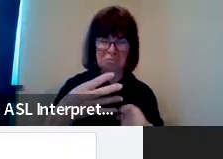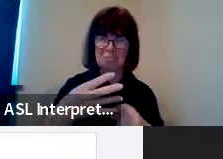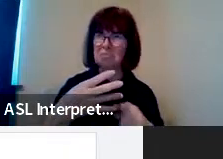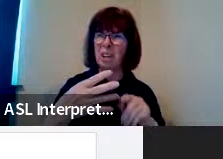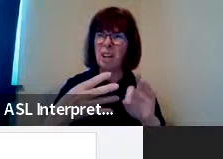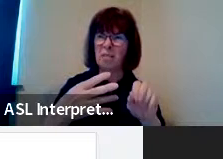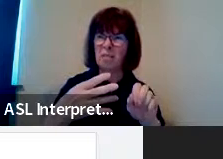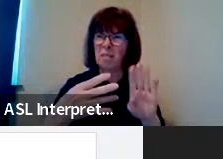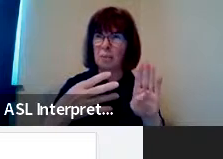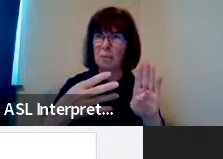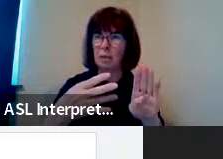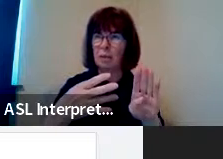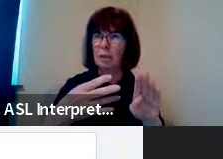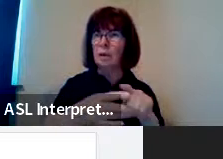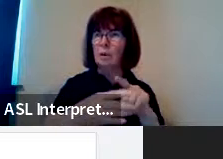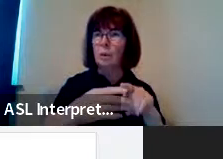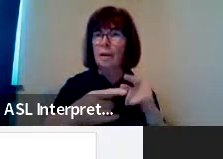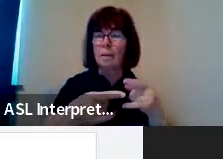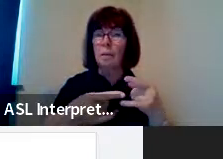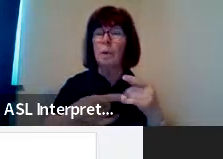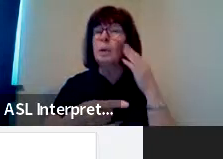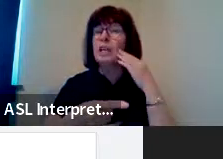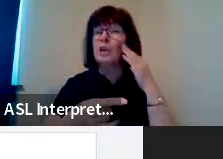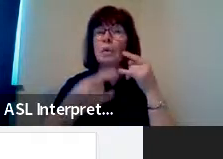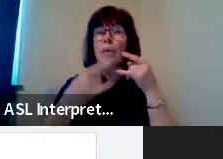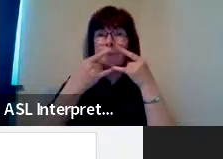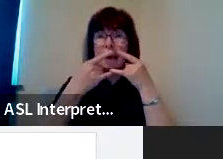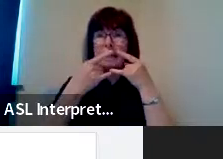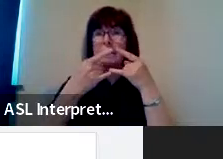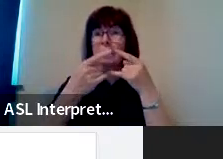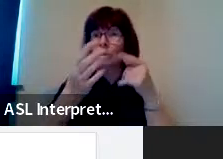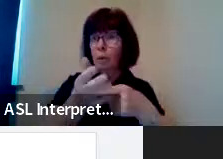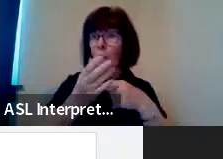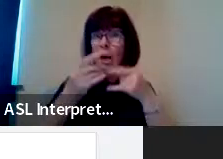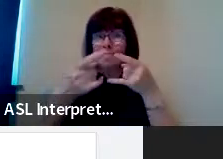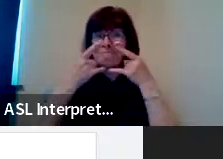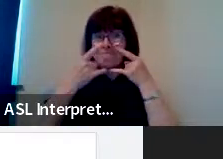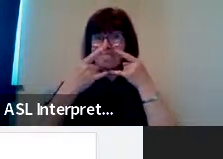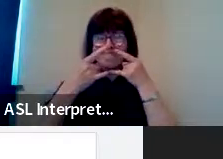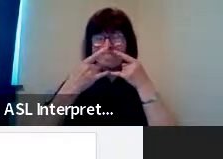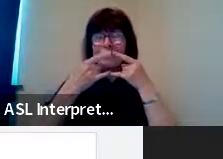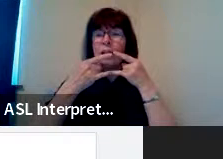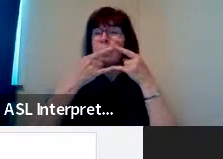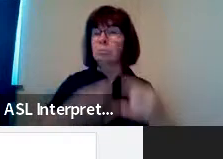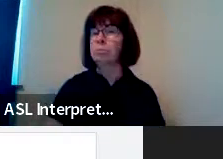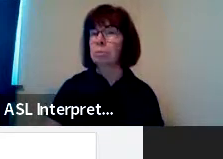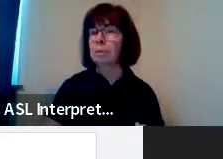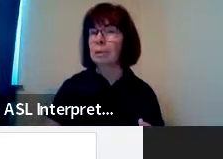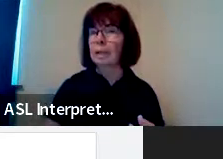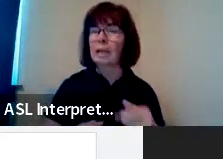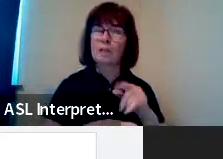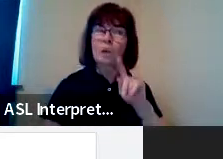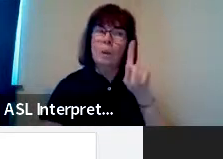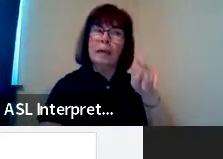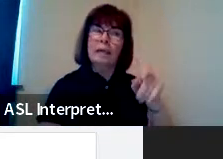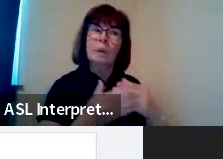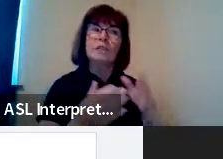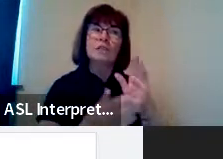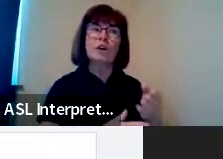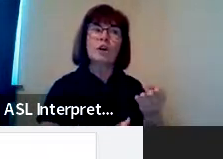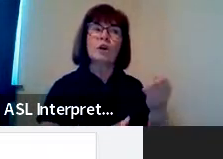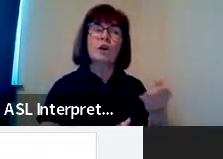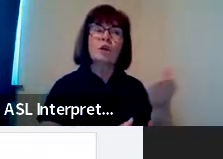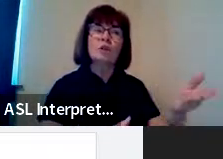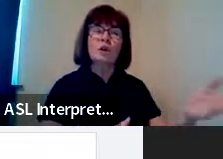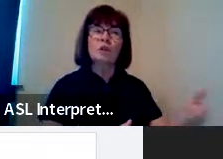after when we knew the mask mandates were going to come off. And we always ask, what is your primary source of COVID information? And I listed the